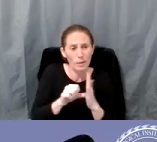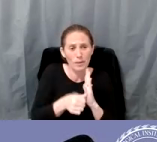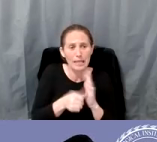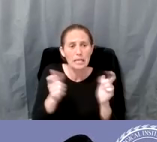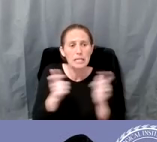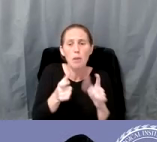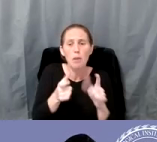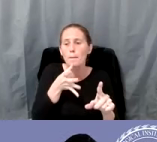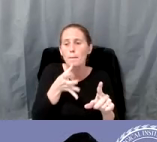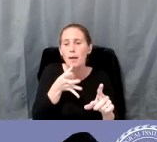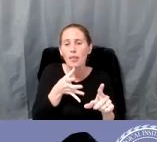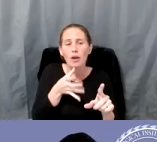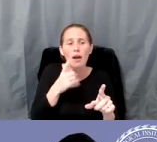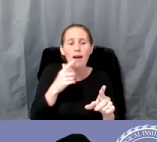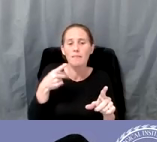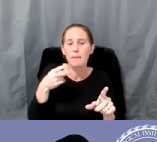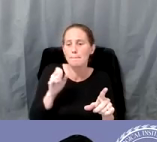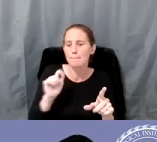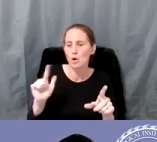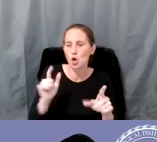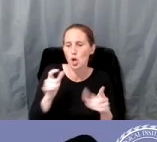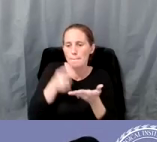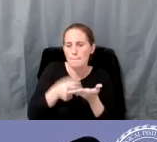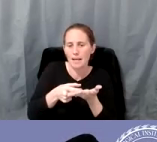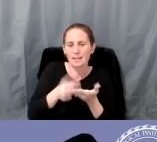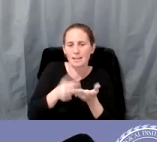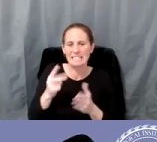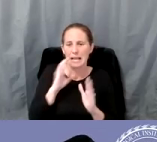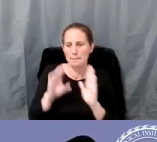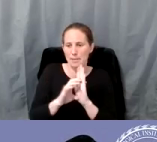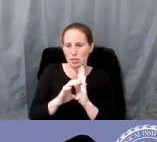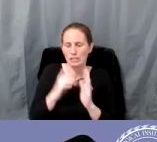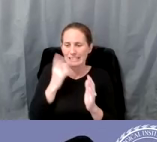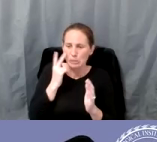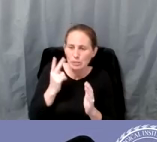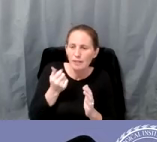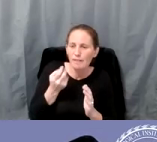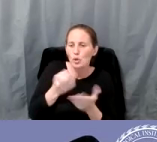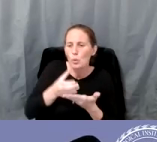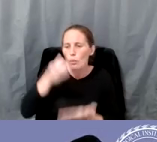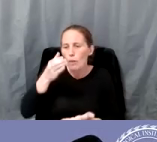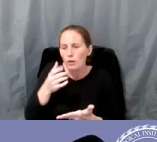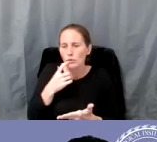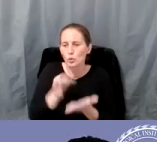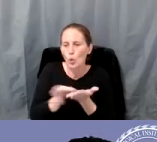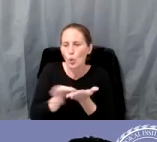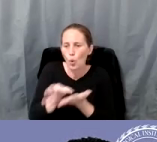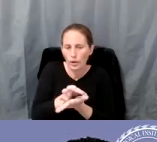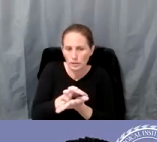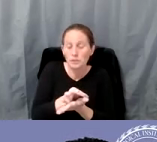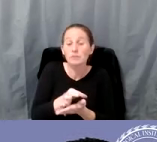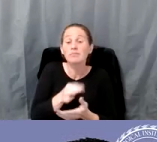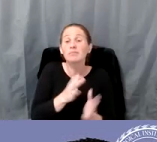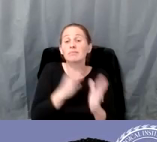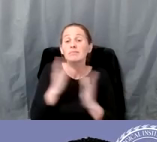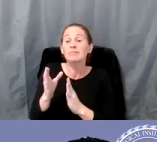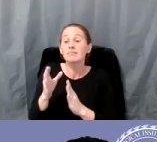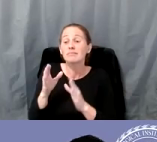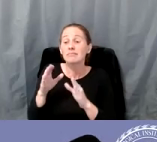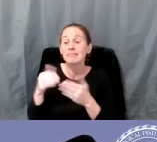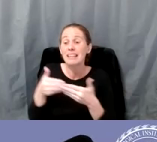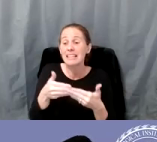mother of pearl button. We had other buttons and bottles, a few coins, etc, etc. And this child